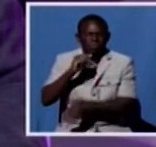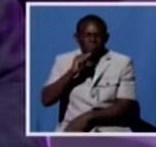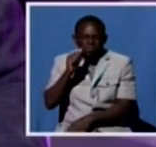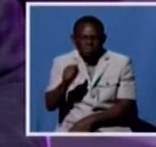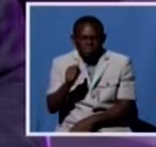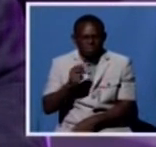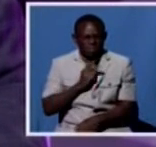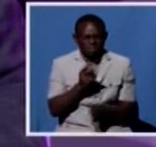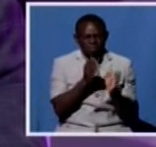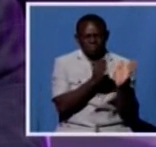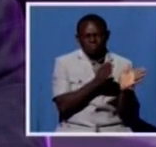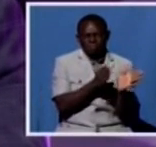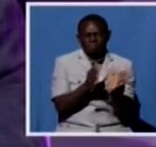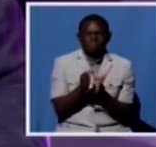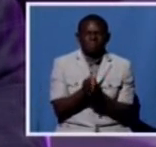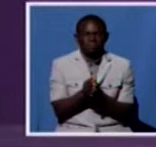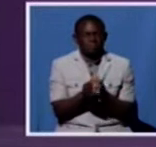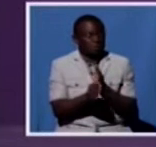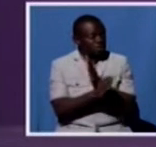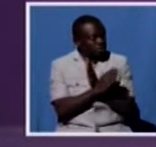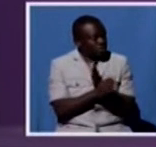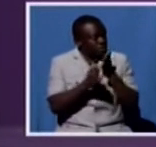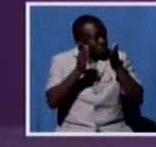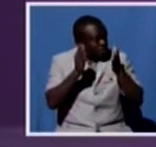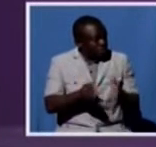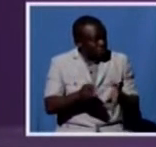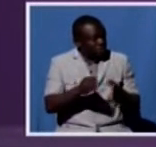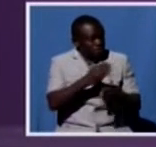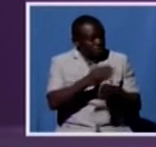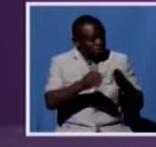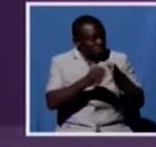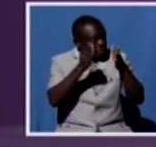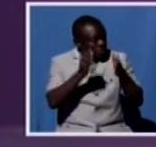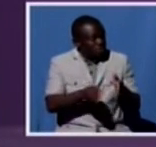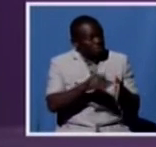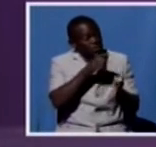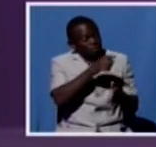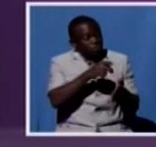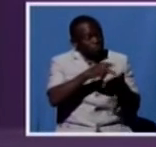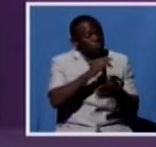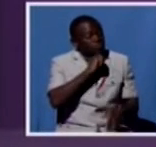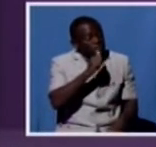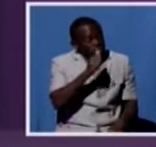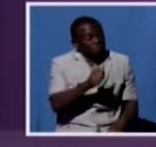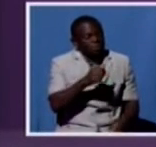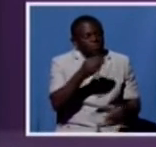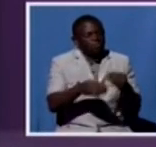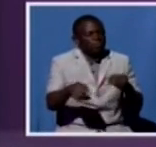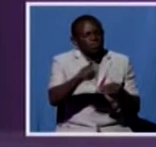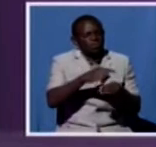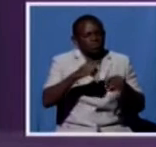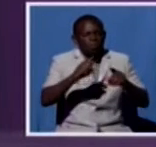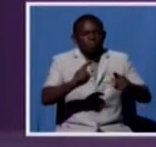us. Because if you're all local contractors, and indirectly you are making them fail to succeed, to grow and become big like the